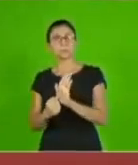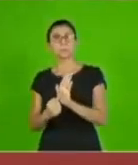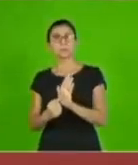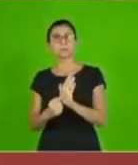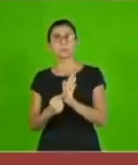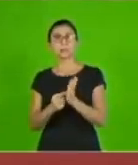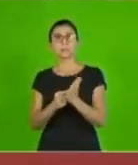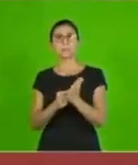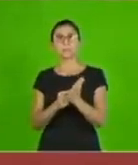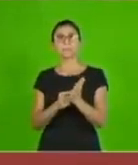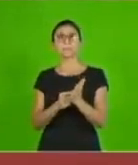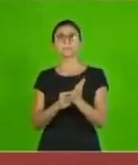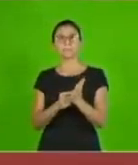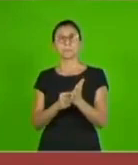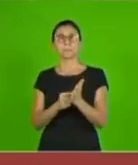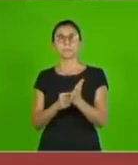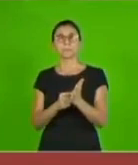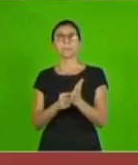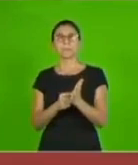direction